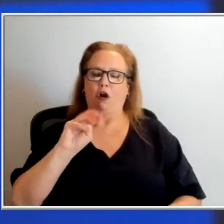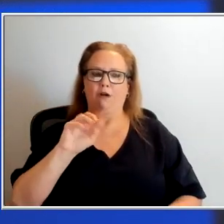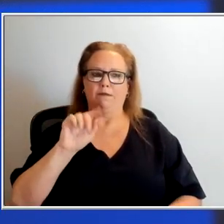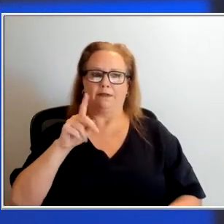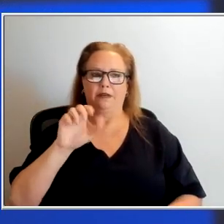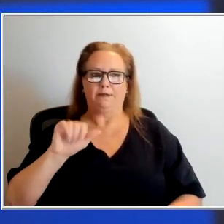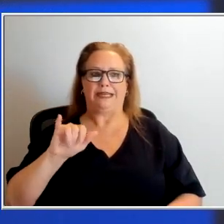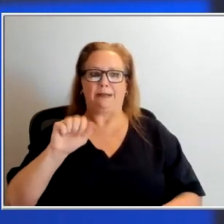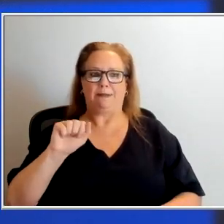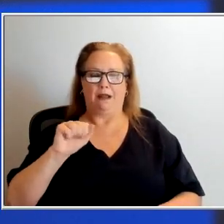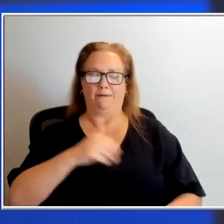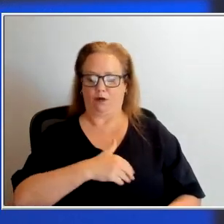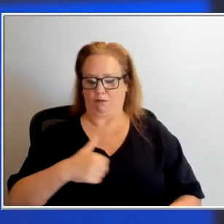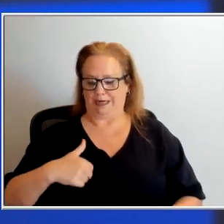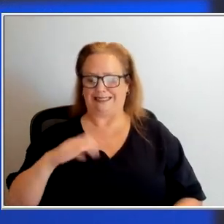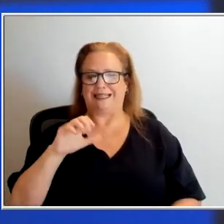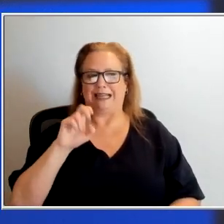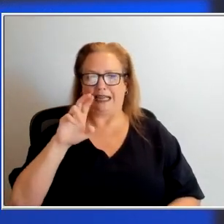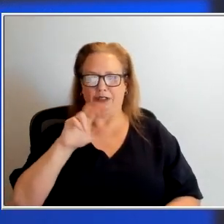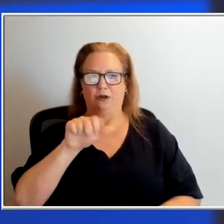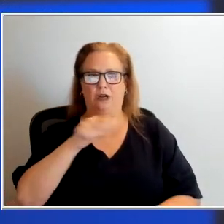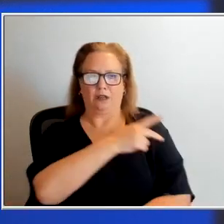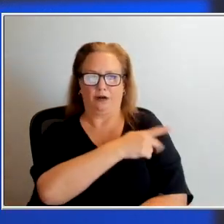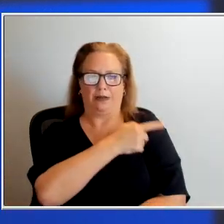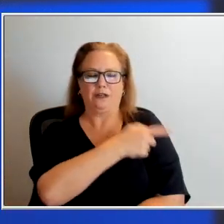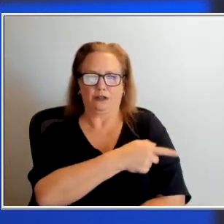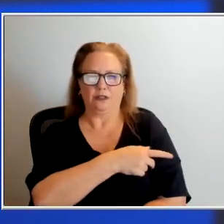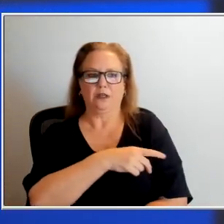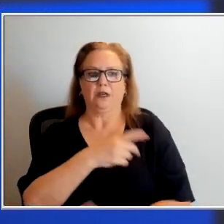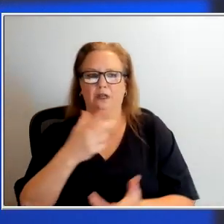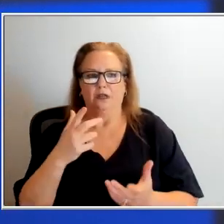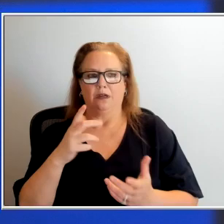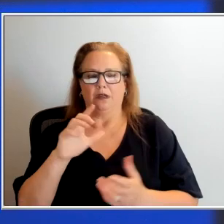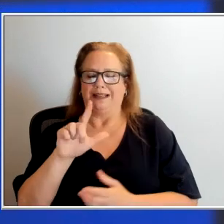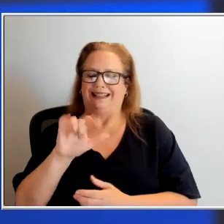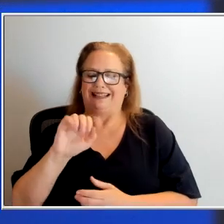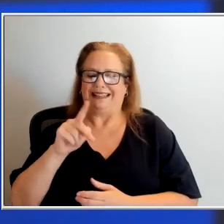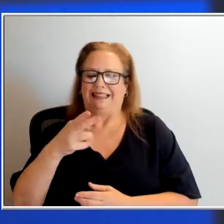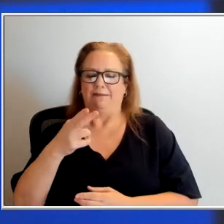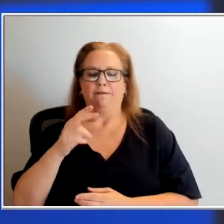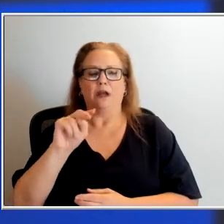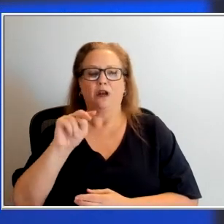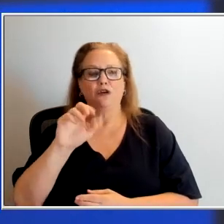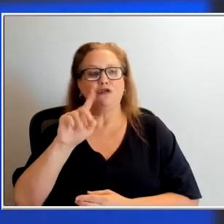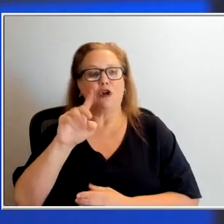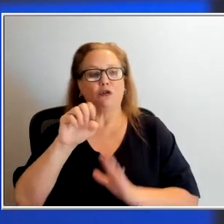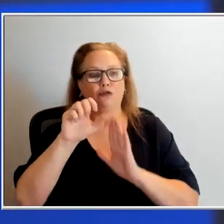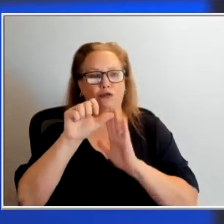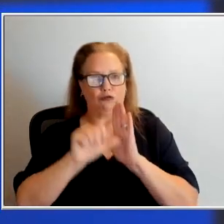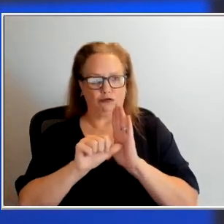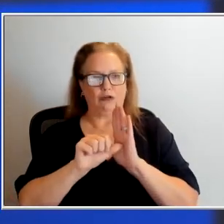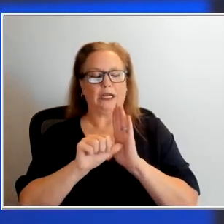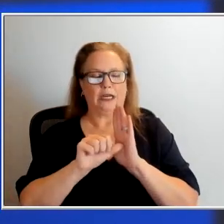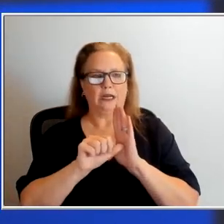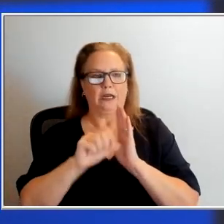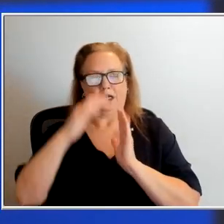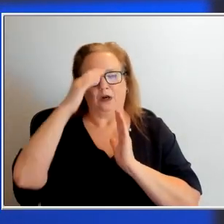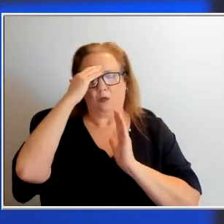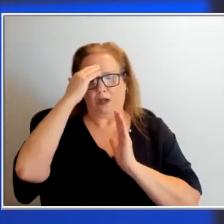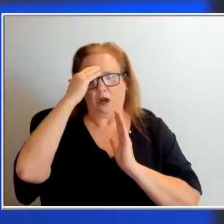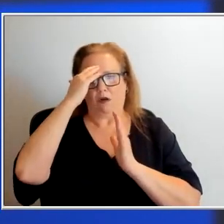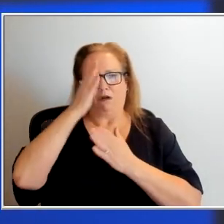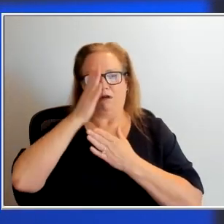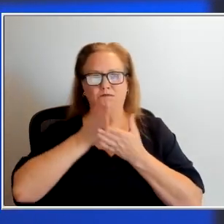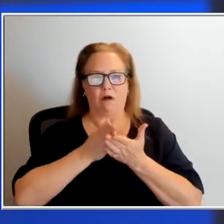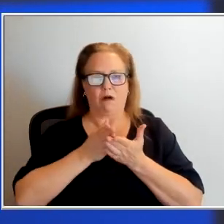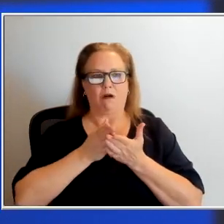cancer and other patients, you know, melanoma patients who have lymph node surgery or in lower extremity, we know that part of the way that